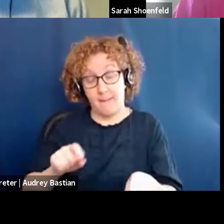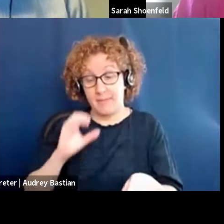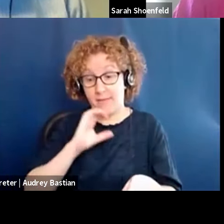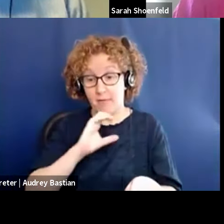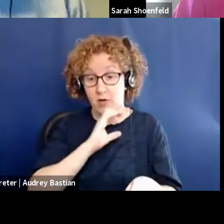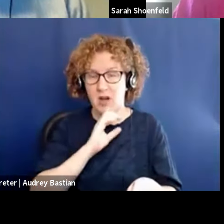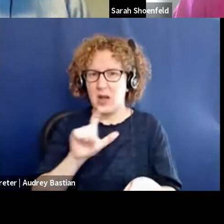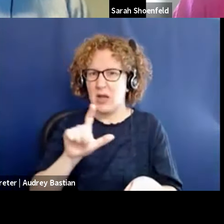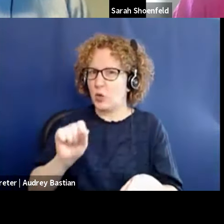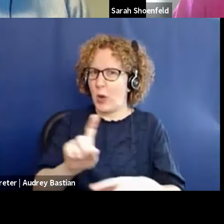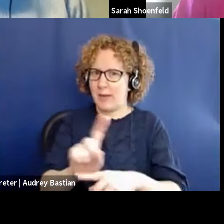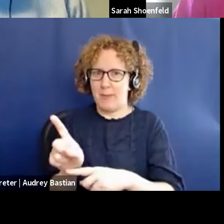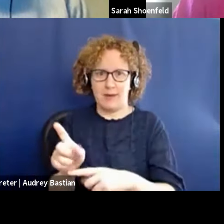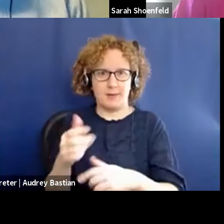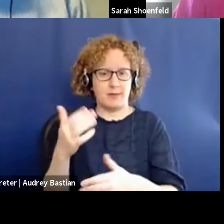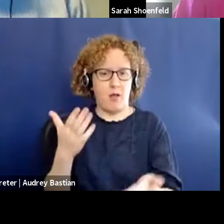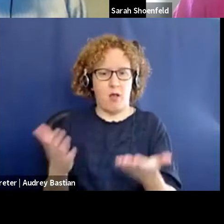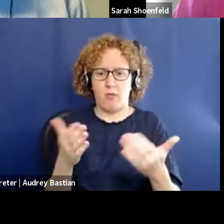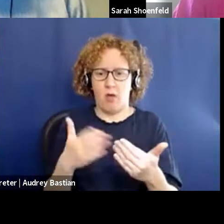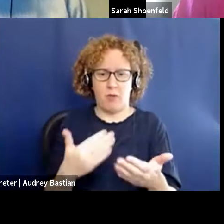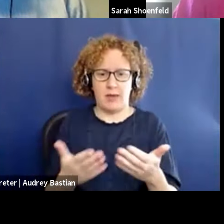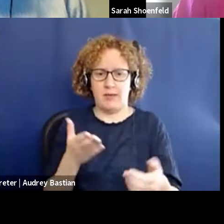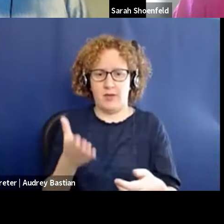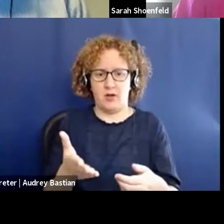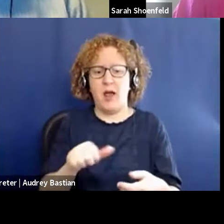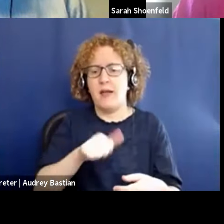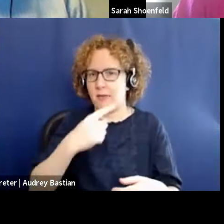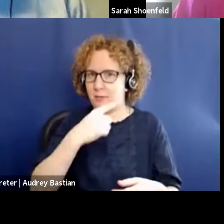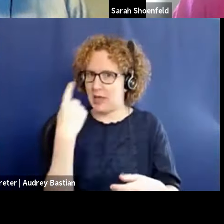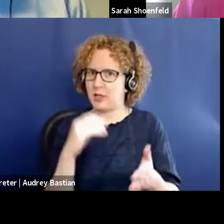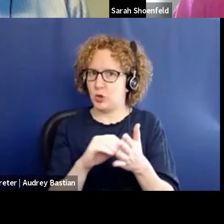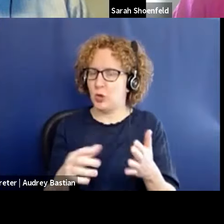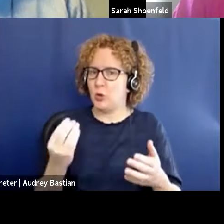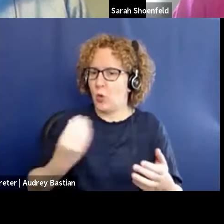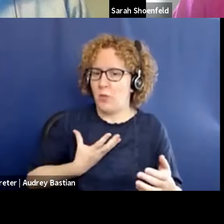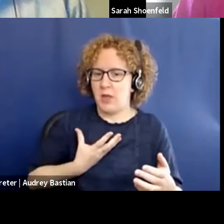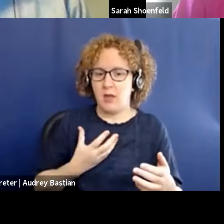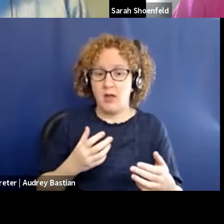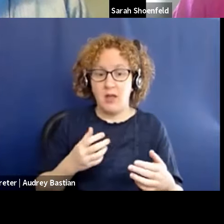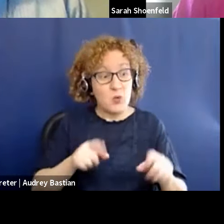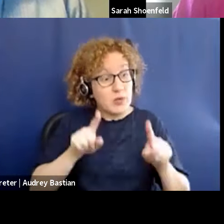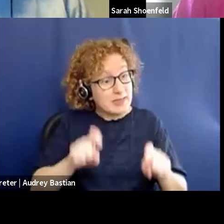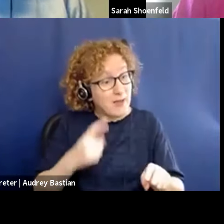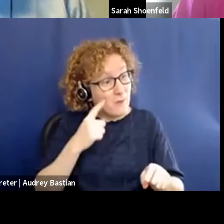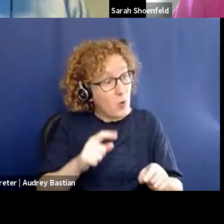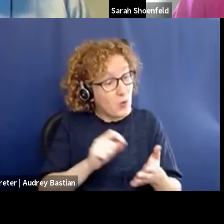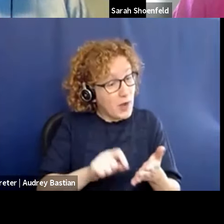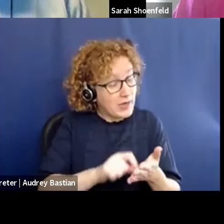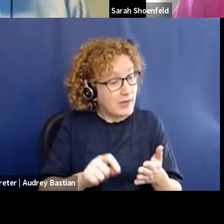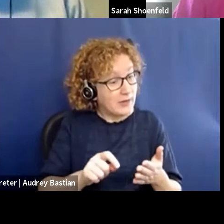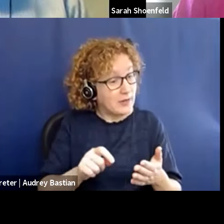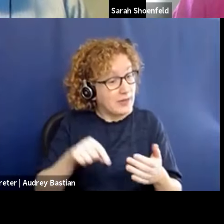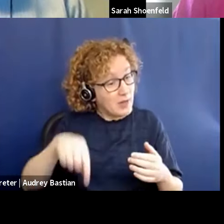like 20 minutes already into it. It was another student, another Black student told me, they're doing the exam for the writers downstairs. You should go down, you can